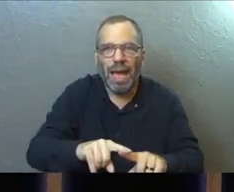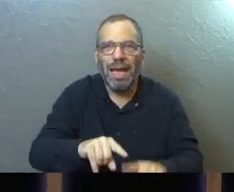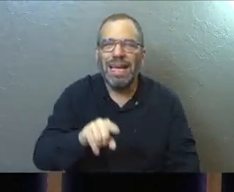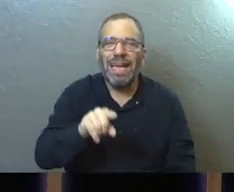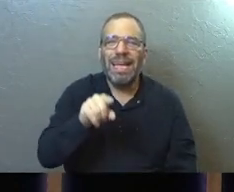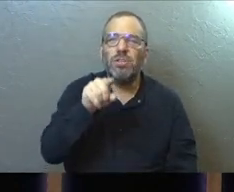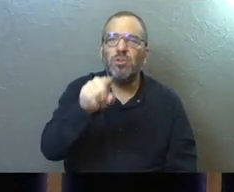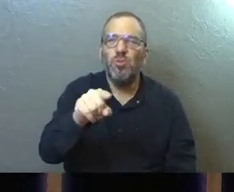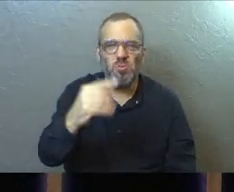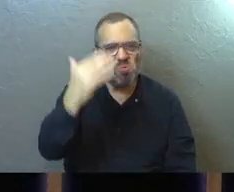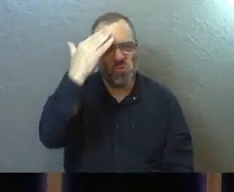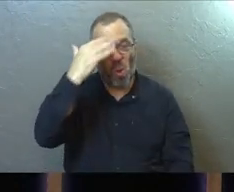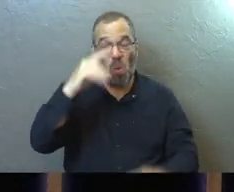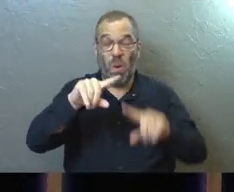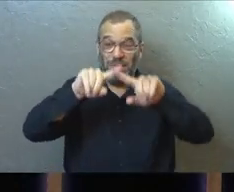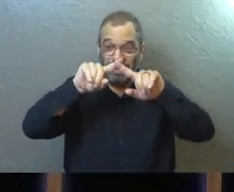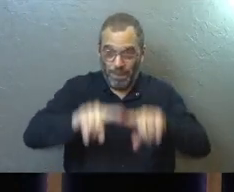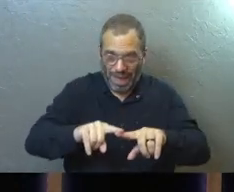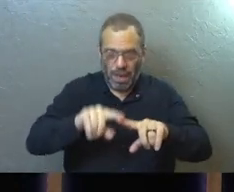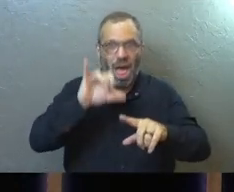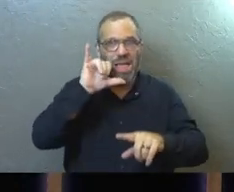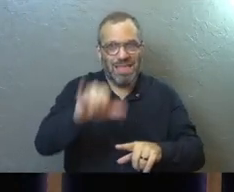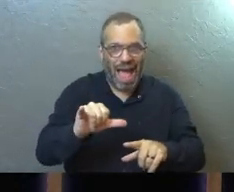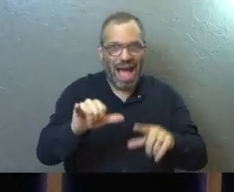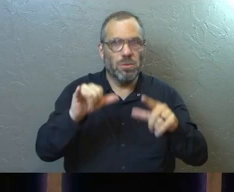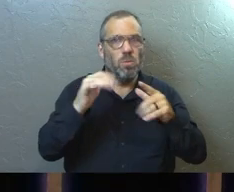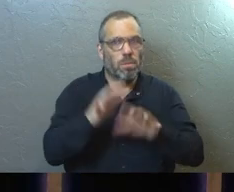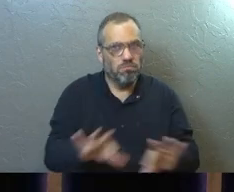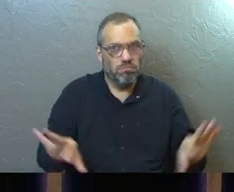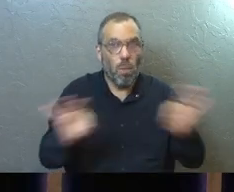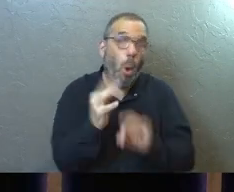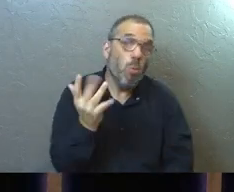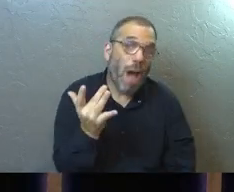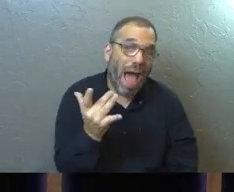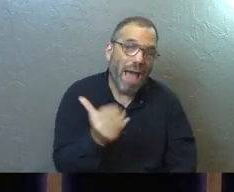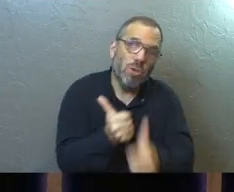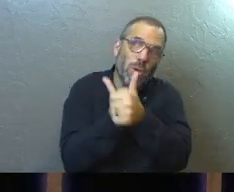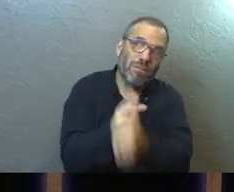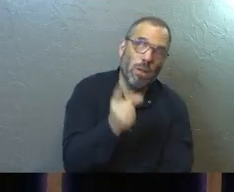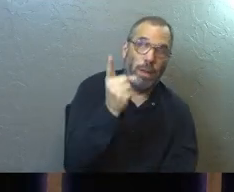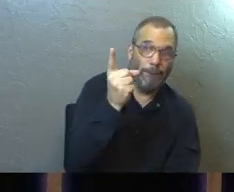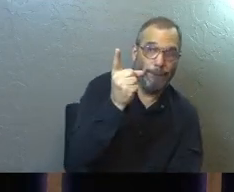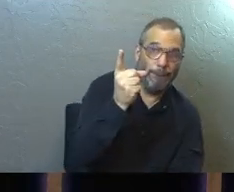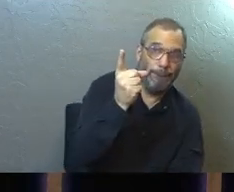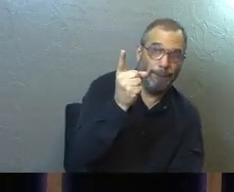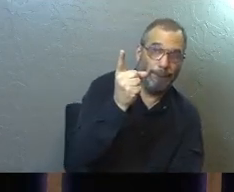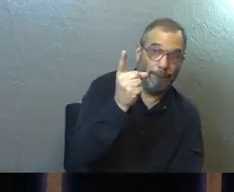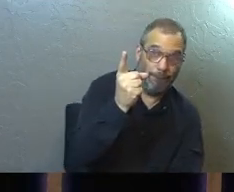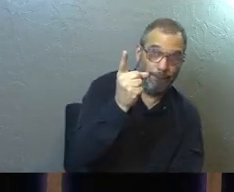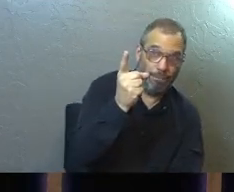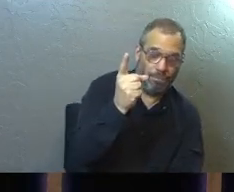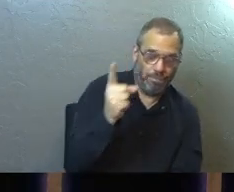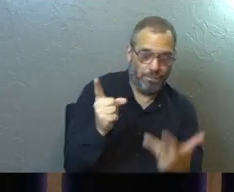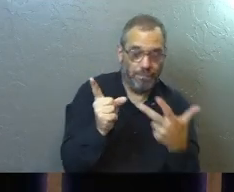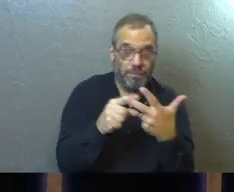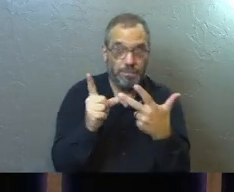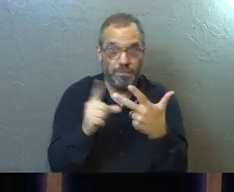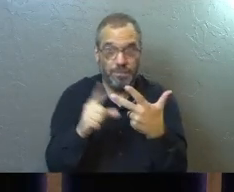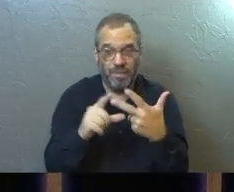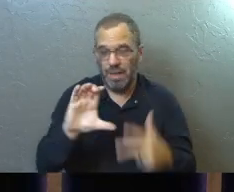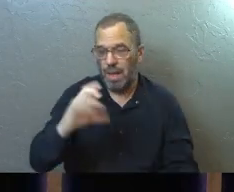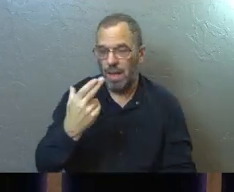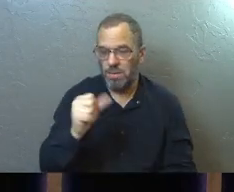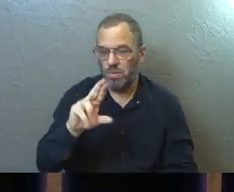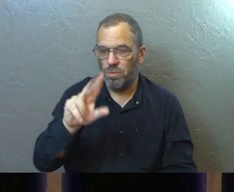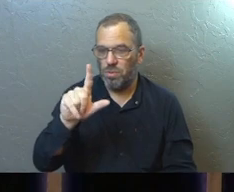you knowing you're dependent that's a huge, huge thing, because you'll follow him. The third thing Spurgeon